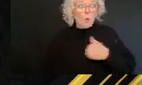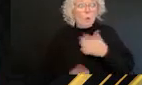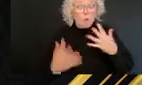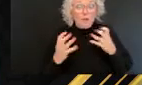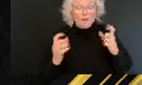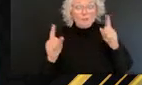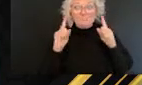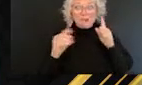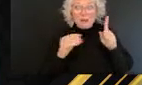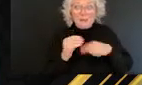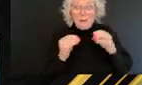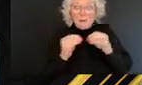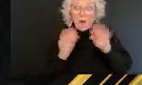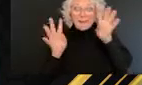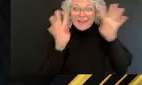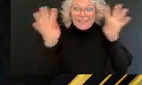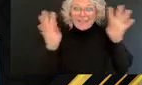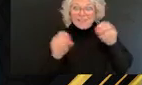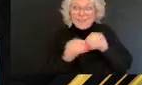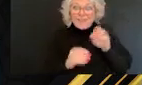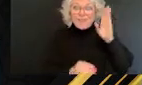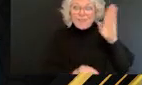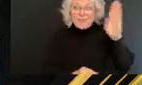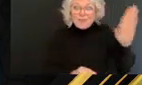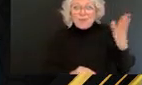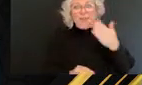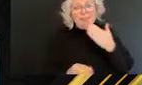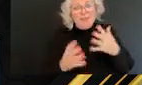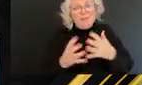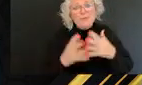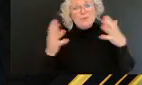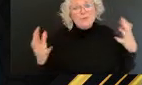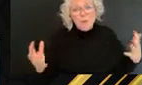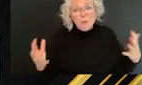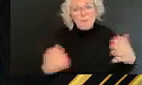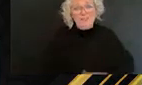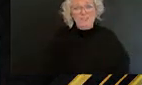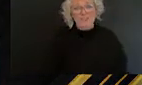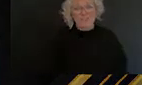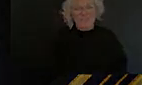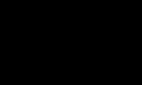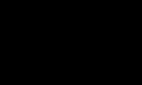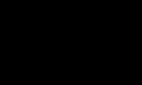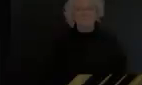more innovation in the future. Thank you so much.